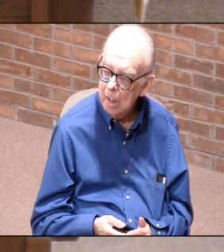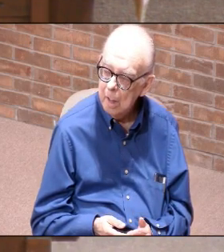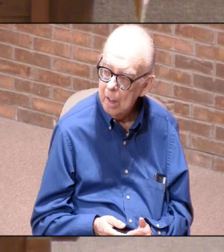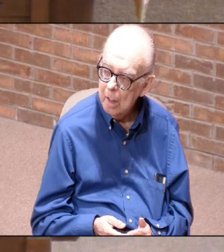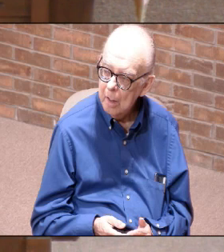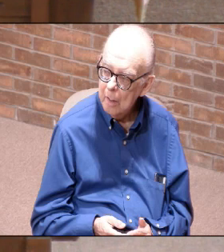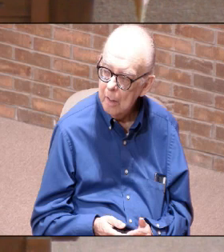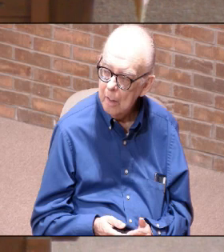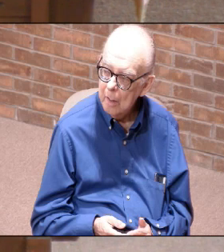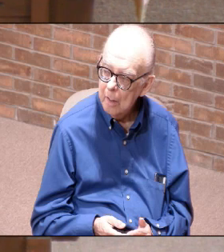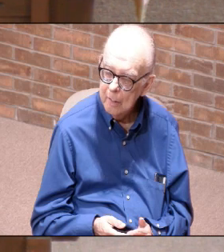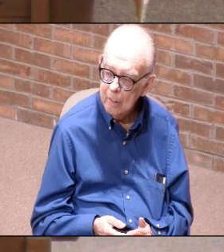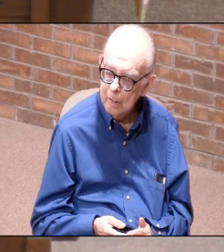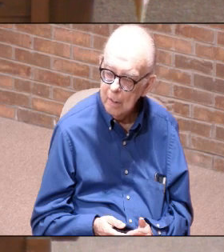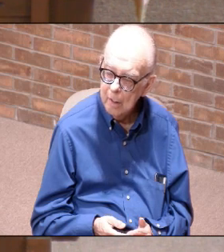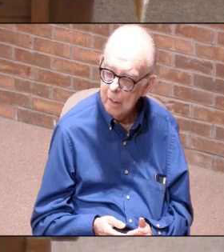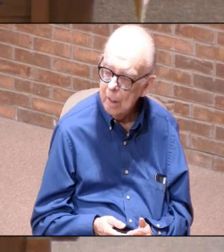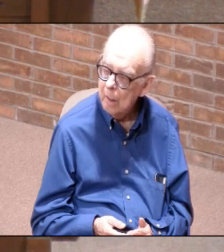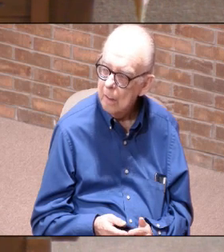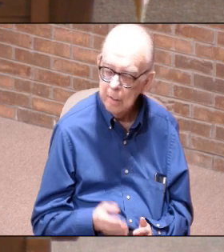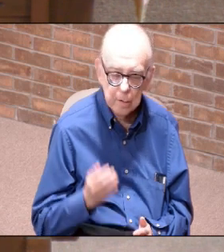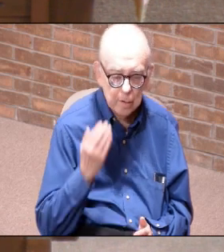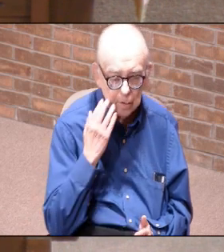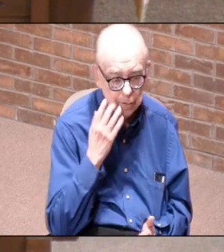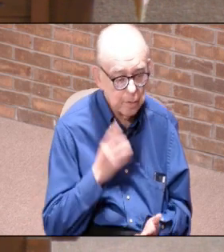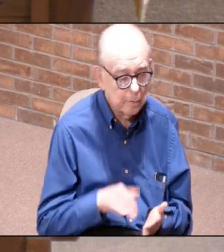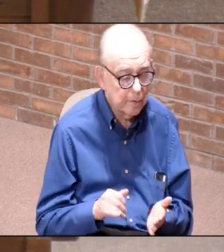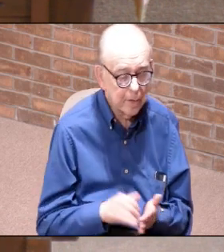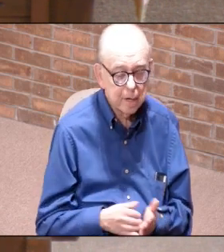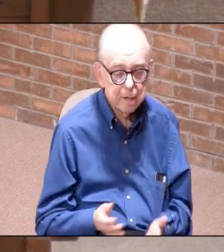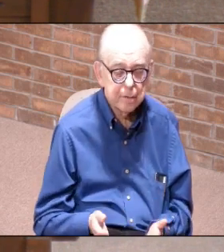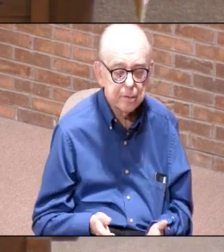Okay. Do you know what that is?